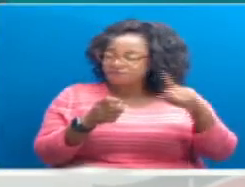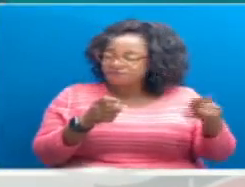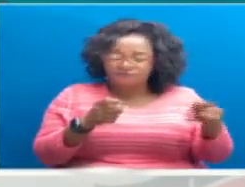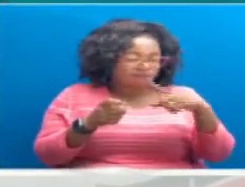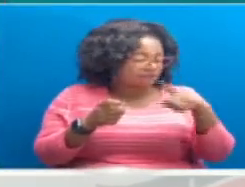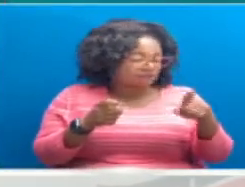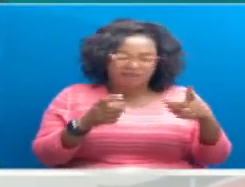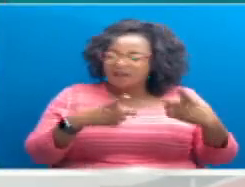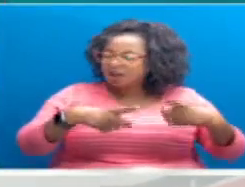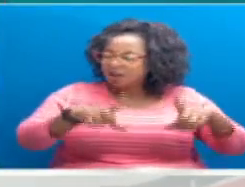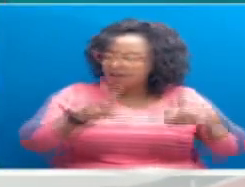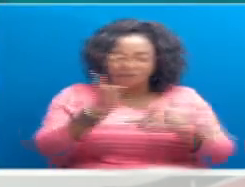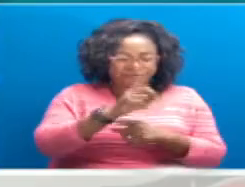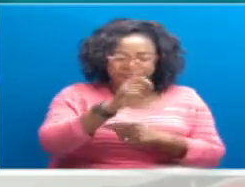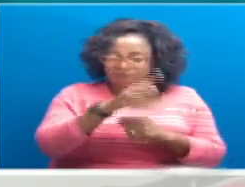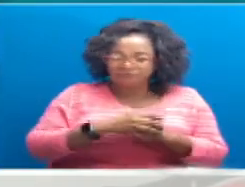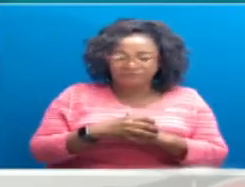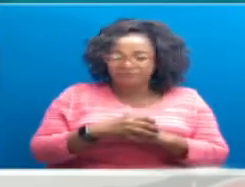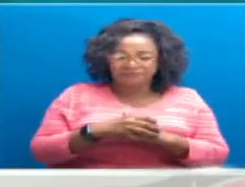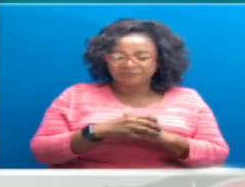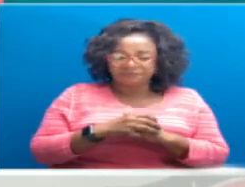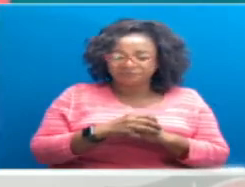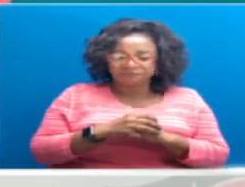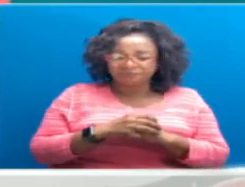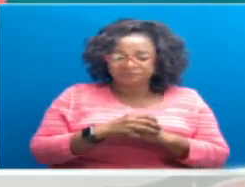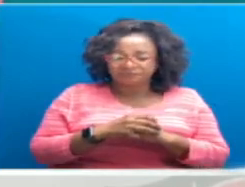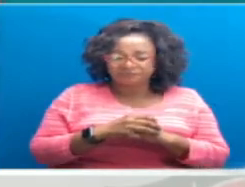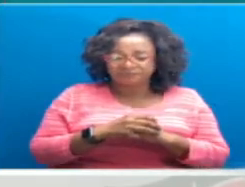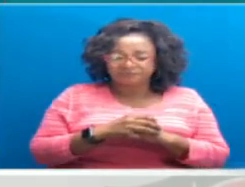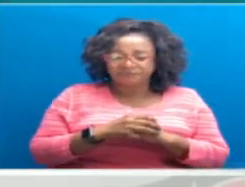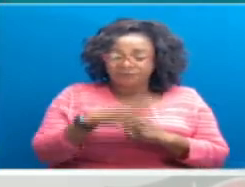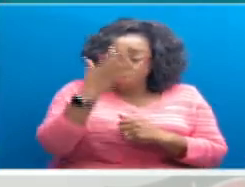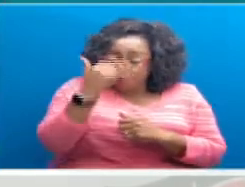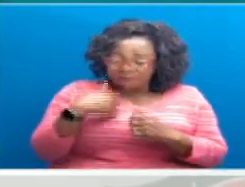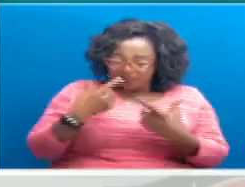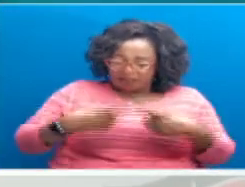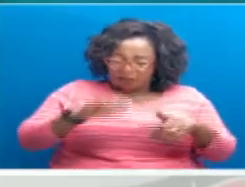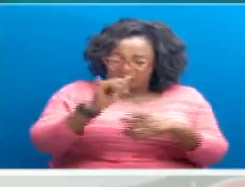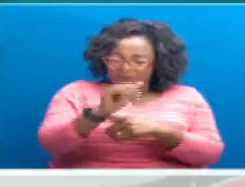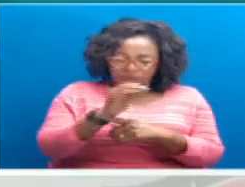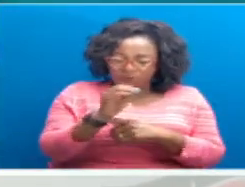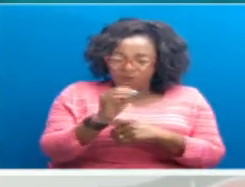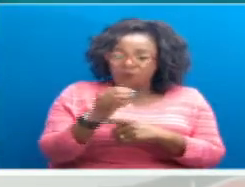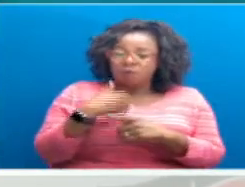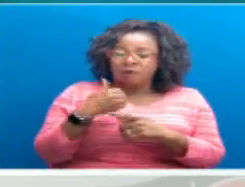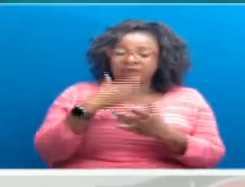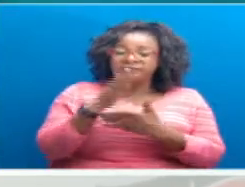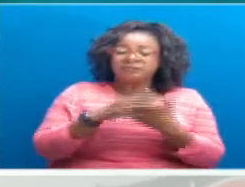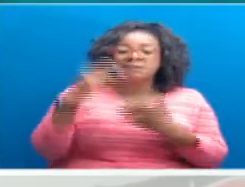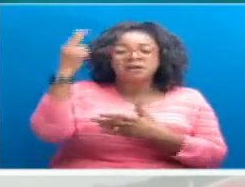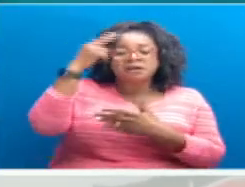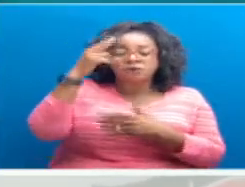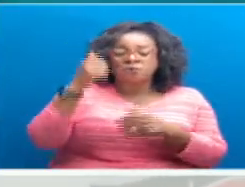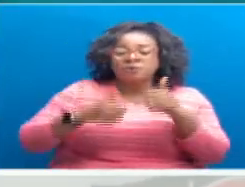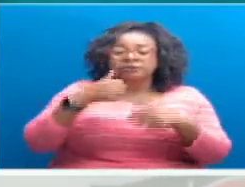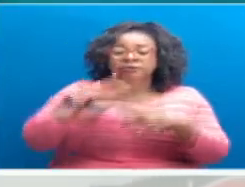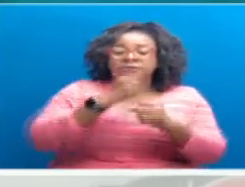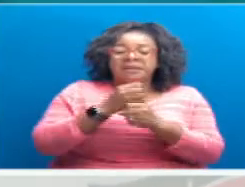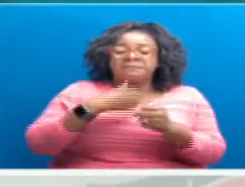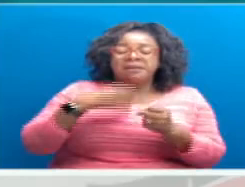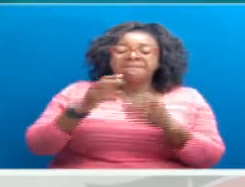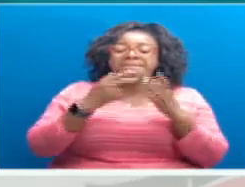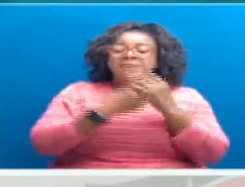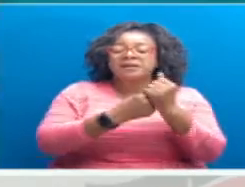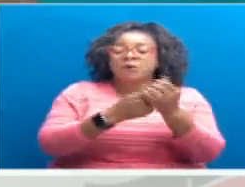won't allow you to go there. I won't allow you because, well, I'm not allowing you to go there. There are some reasons which made me partner with the